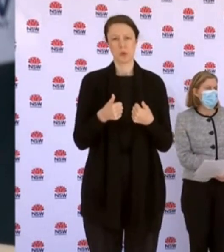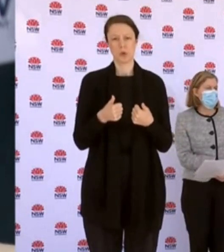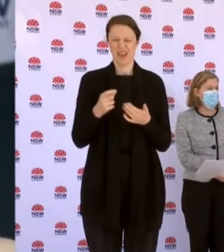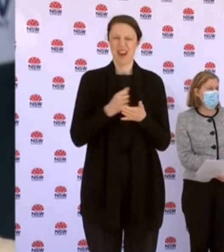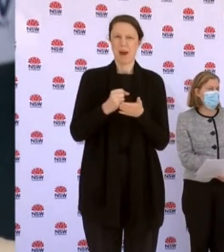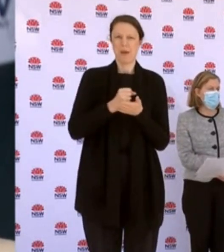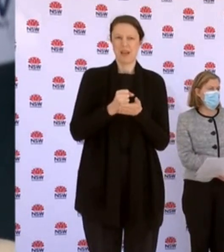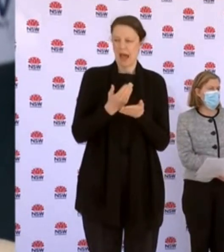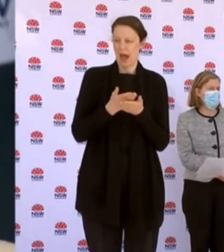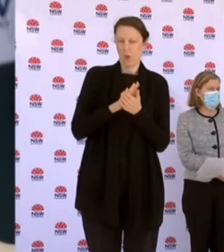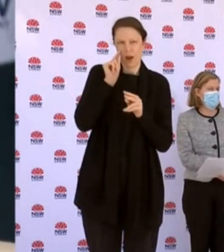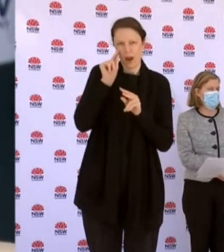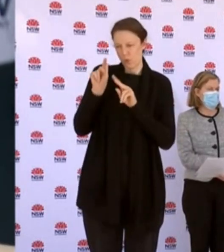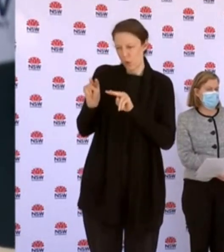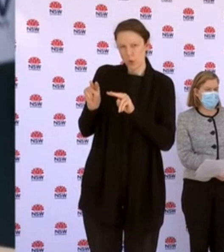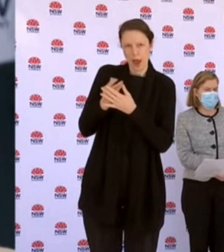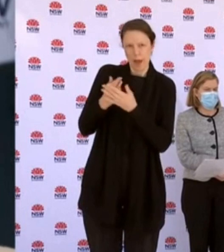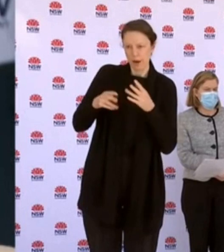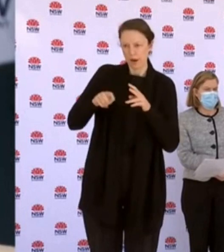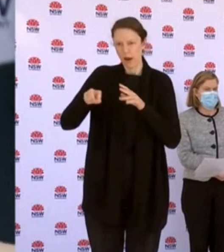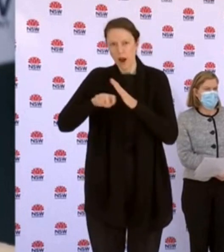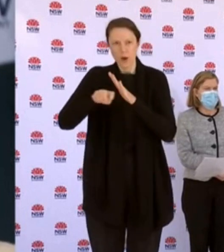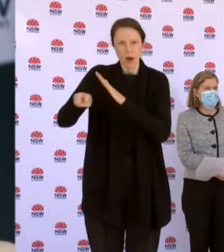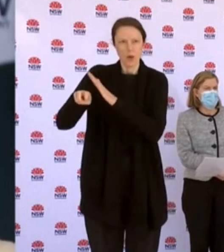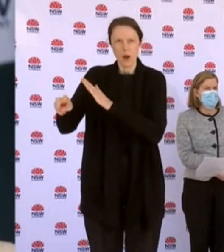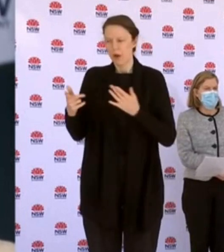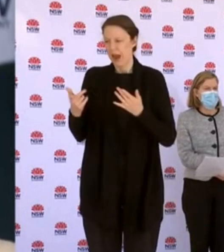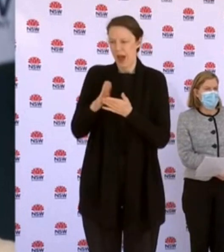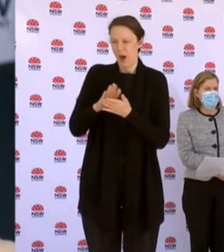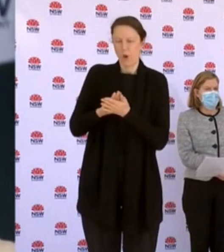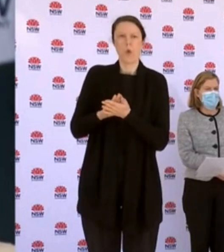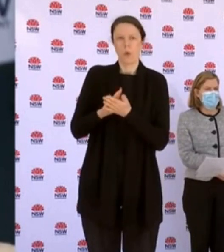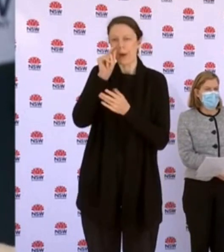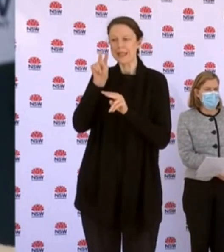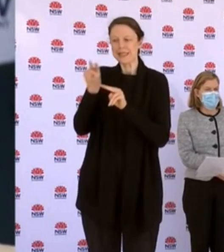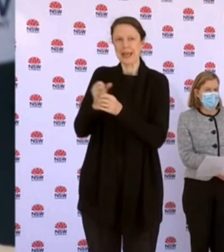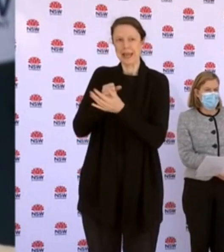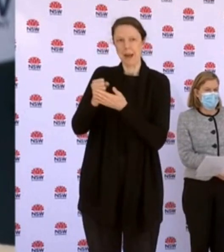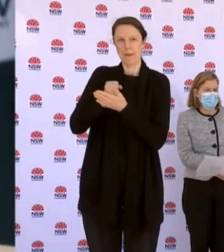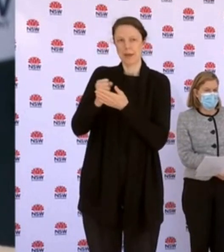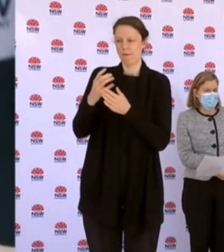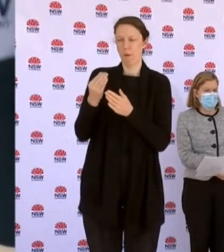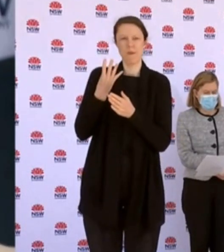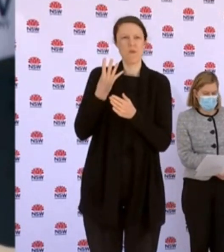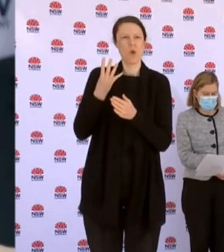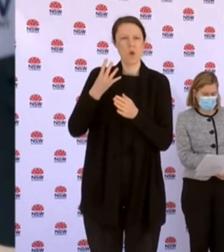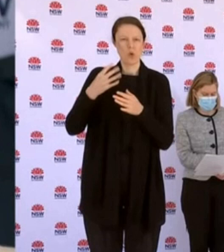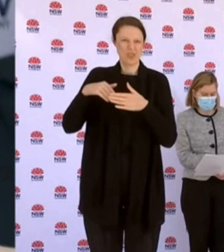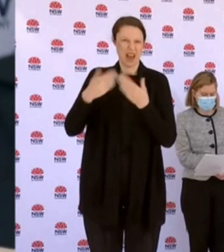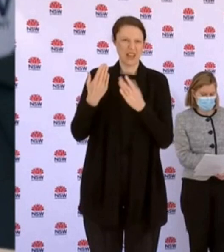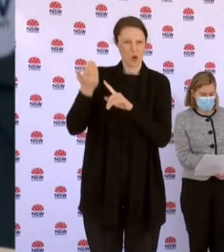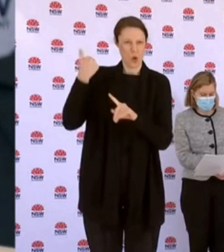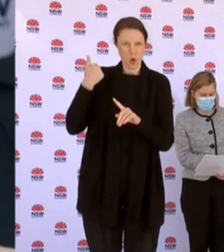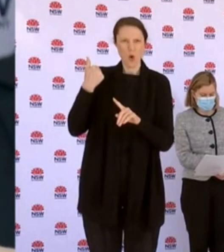days old, but what we do know is that 4 or 5 days ago there was a significant drop in mobility, and that's exactly what we want to see. What